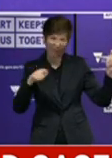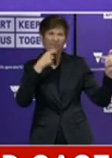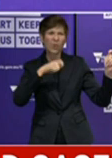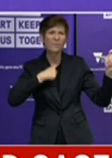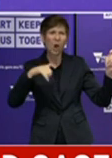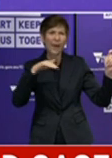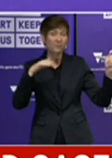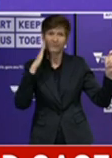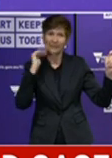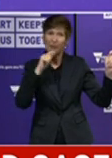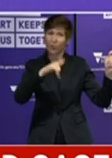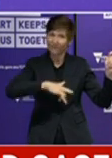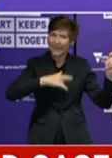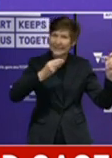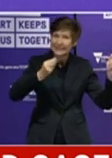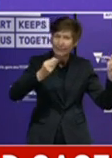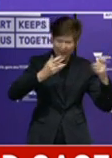symptoms. There are